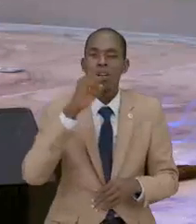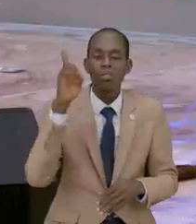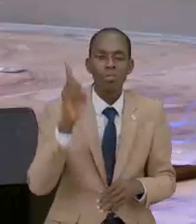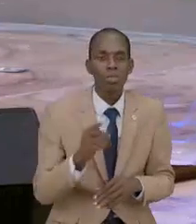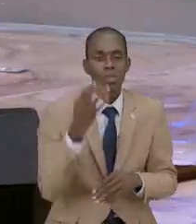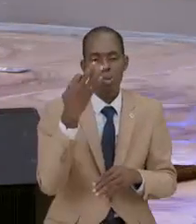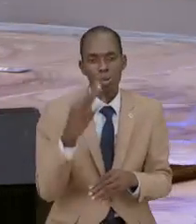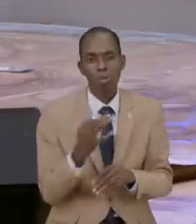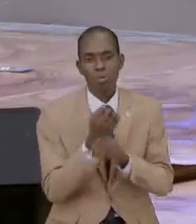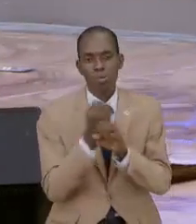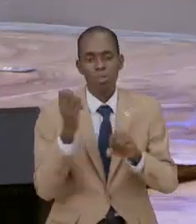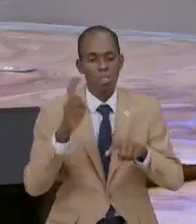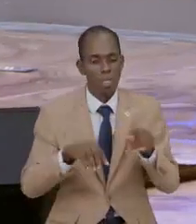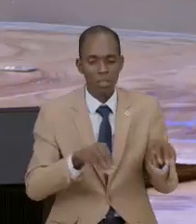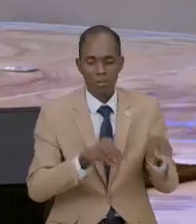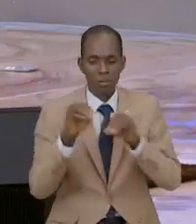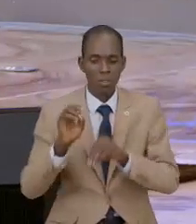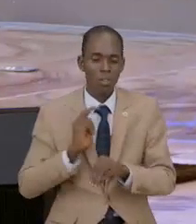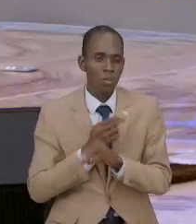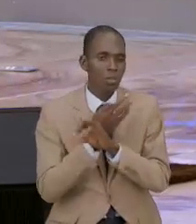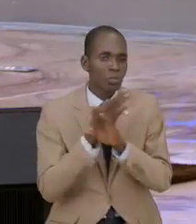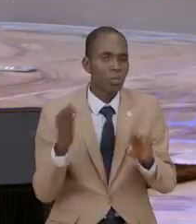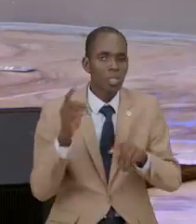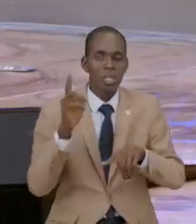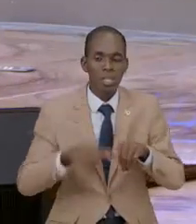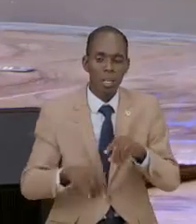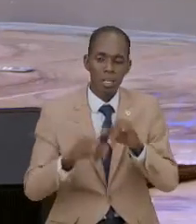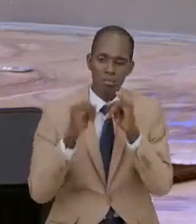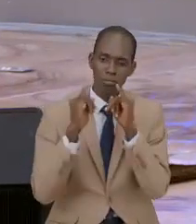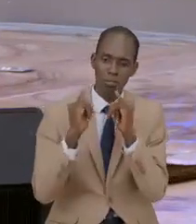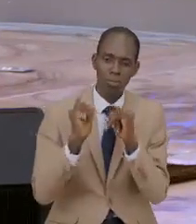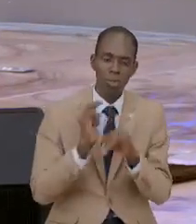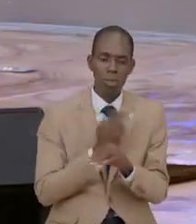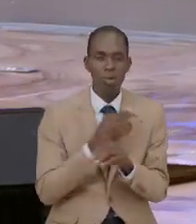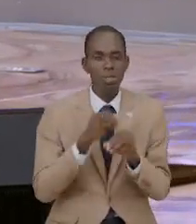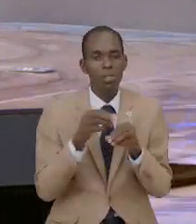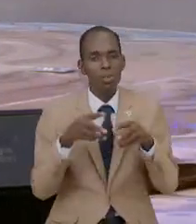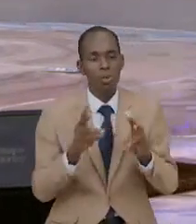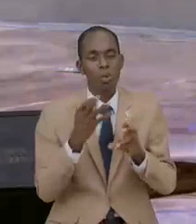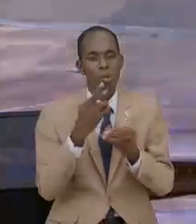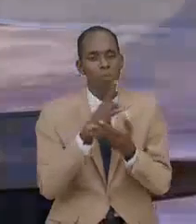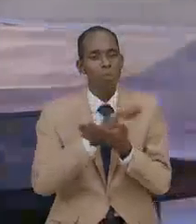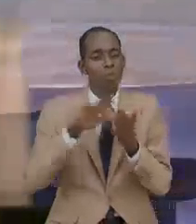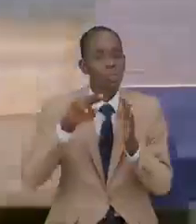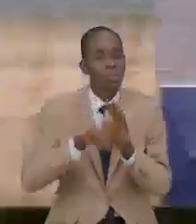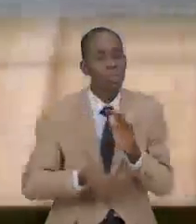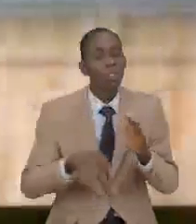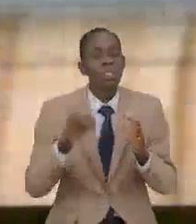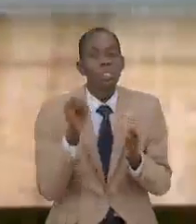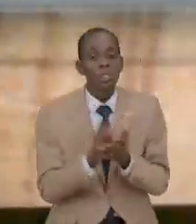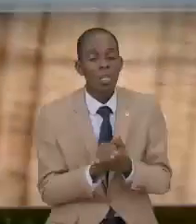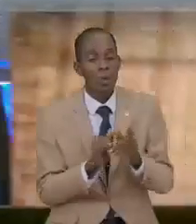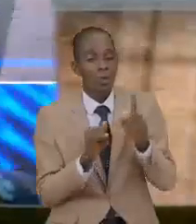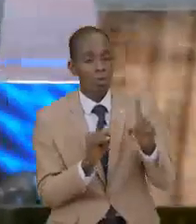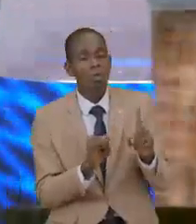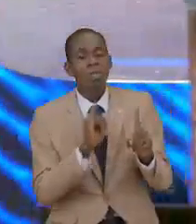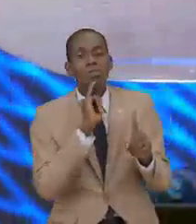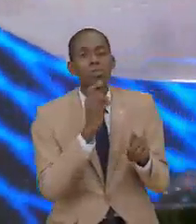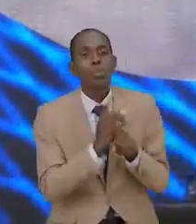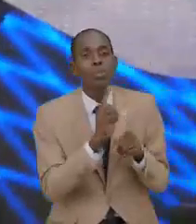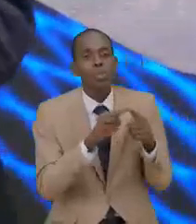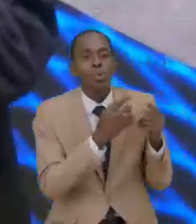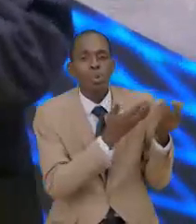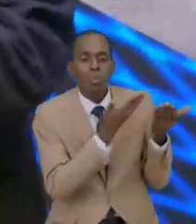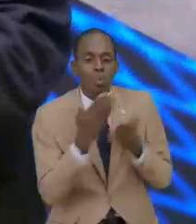free, cannot instruct us in the way of righteousness. The schoolmaster was just to bring us